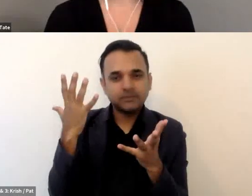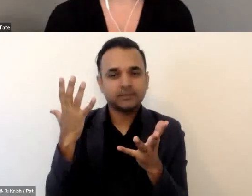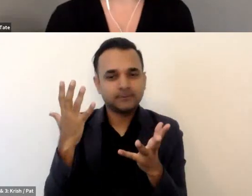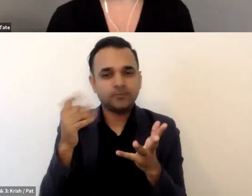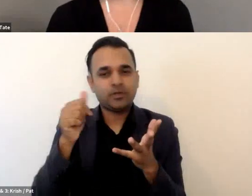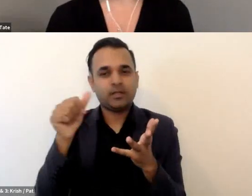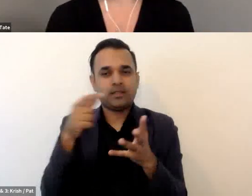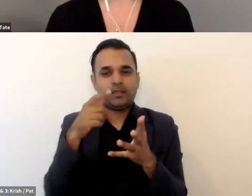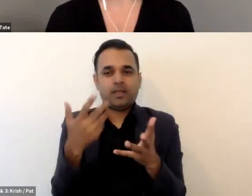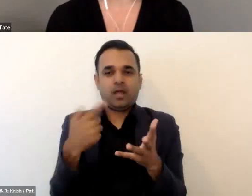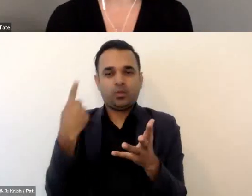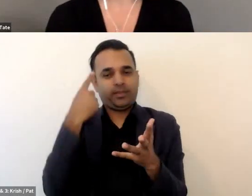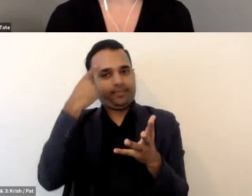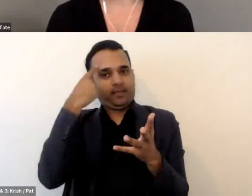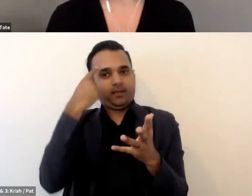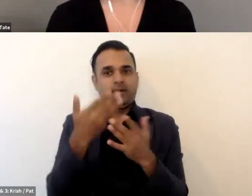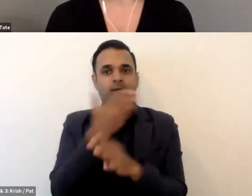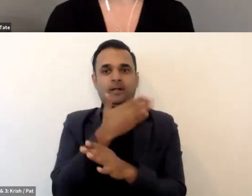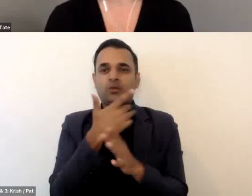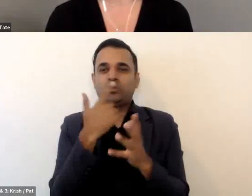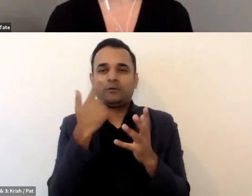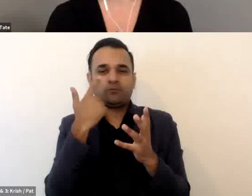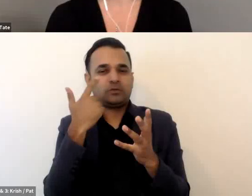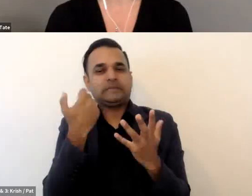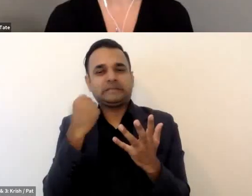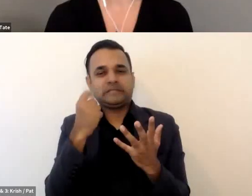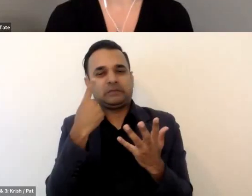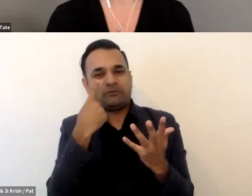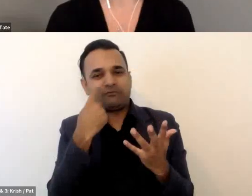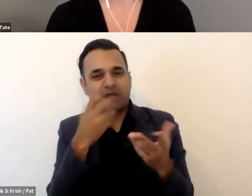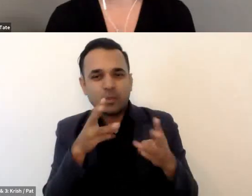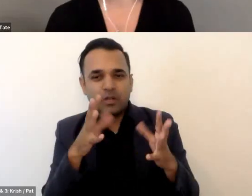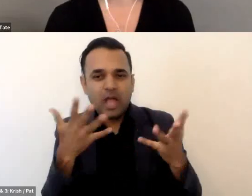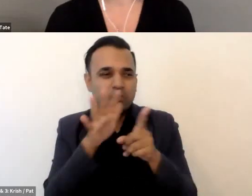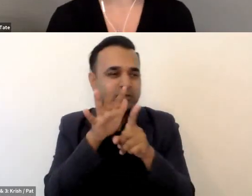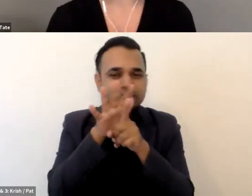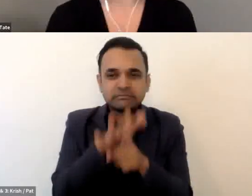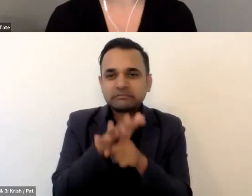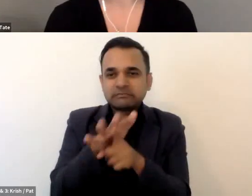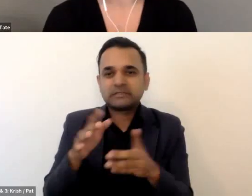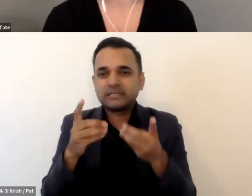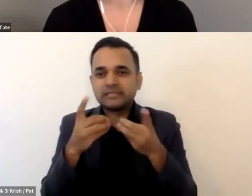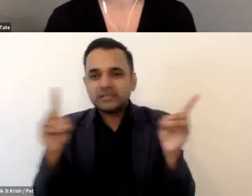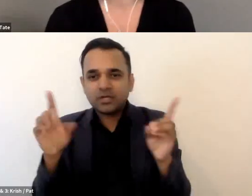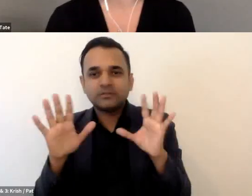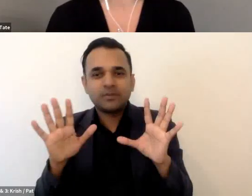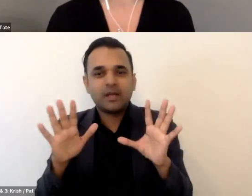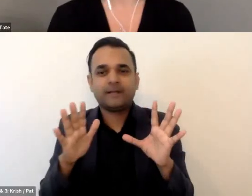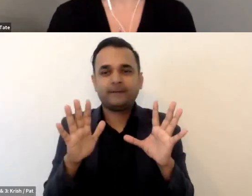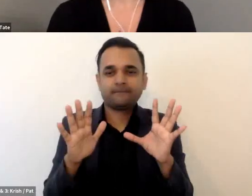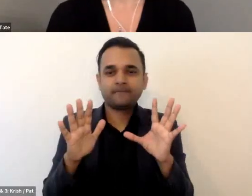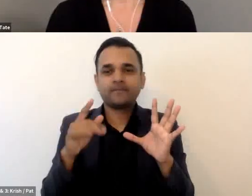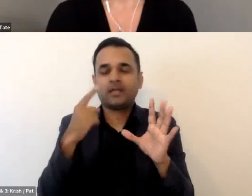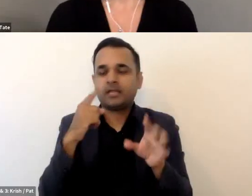not insurmountable, but really important to be aware of and to monitor, right, as we go